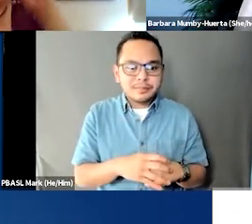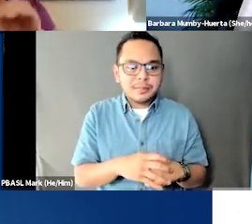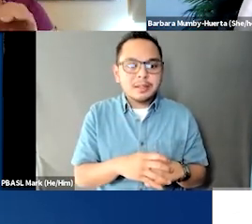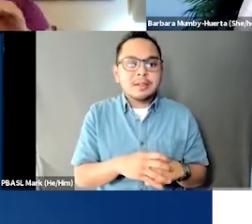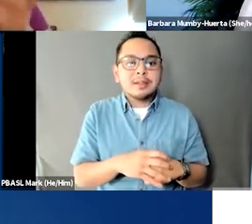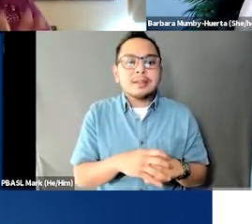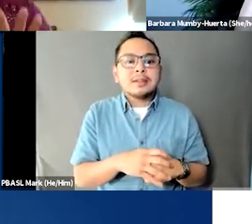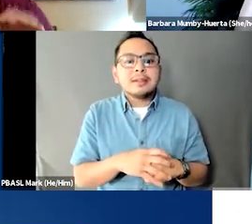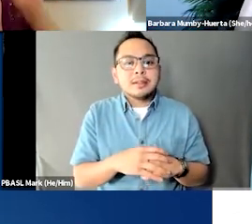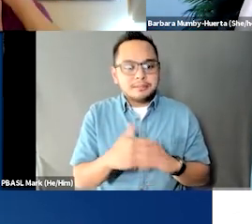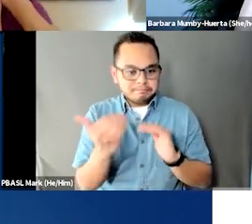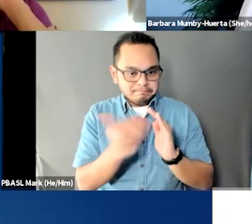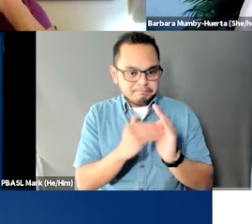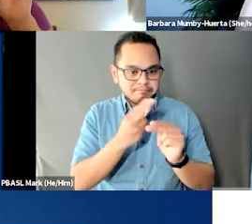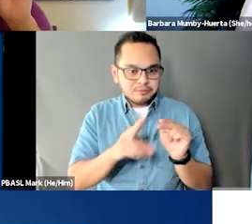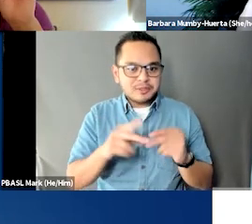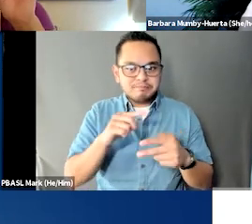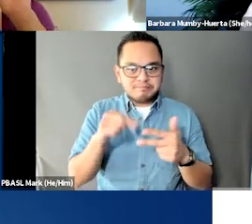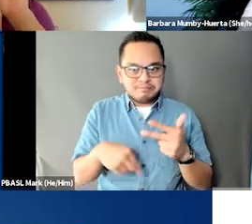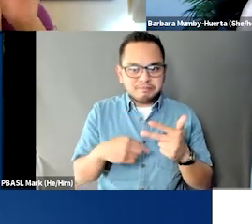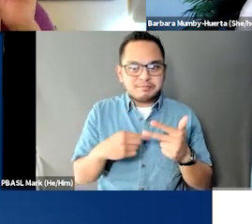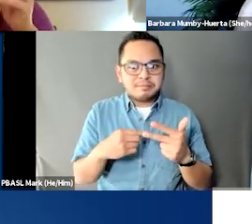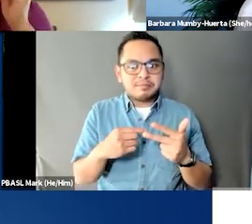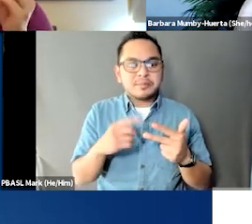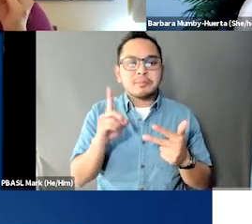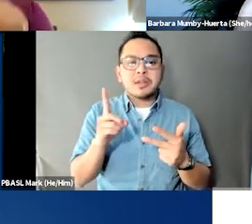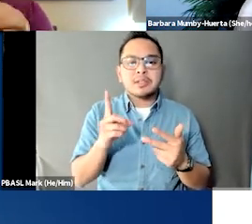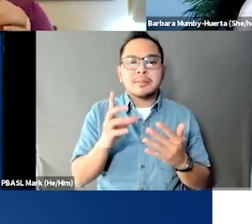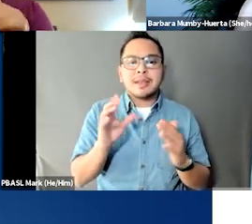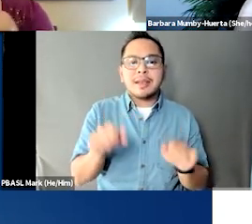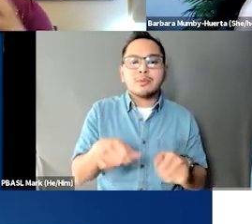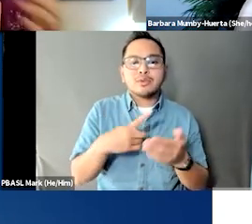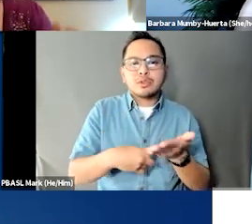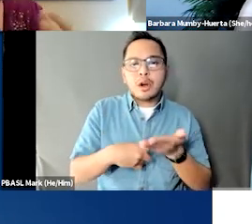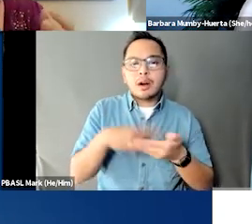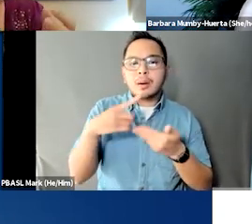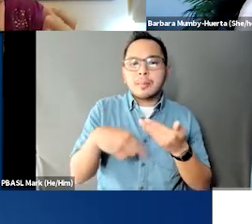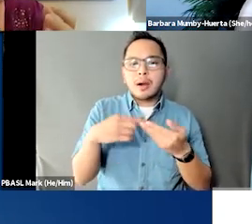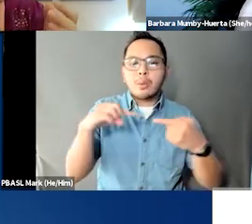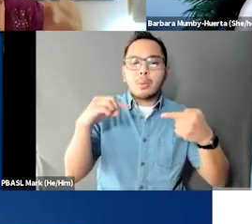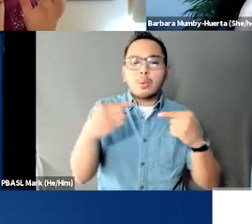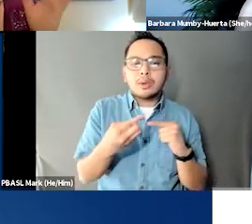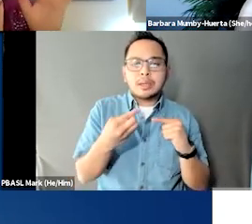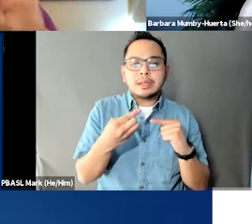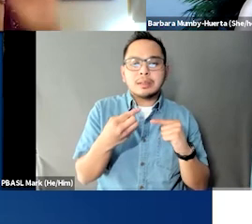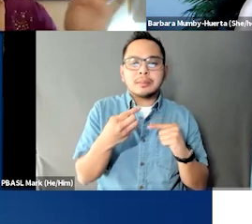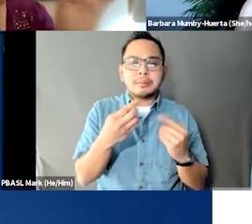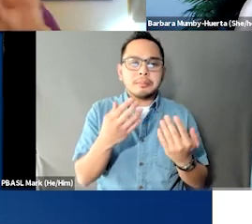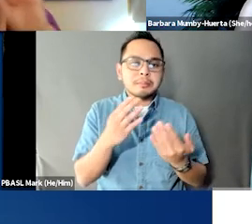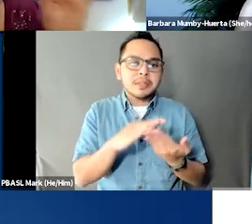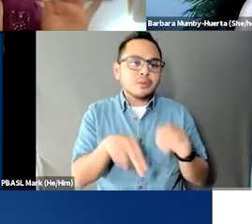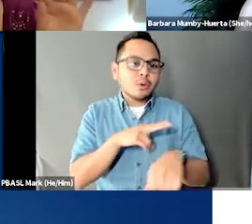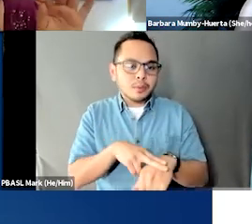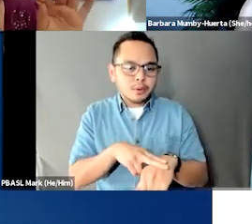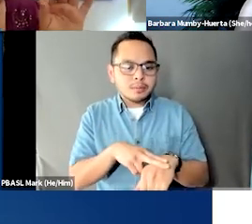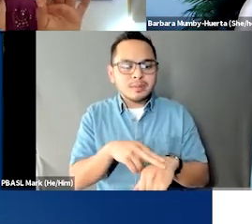again, just really quickly, we got to make being able to talk about this woundedness normal, and stop feeling shame